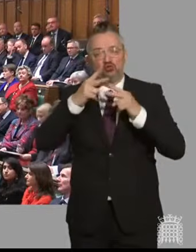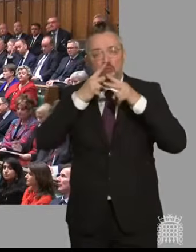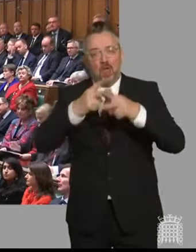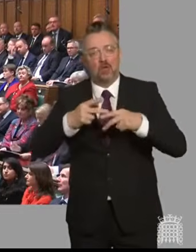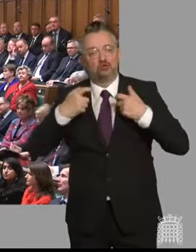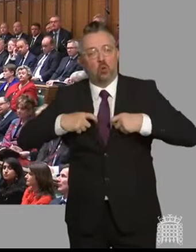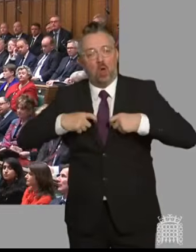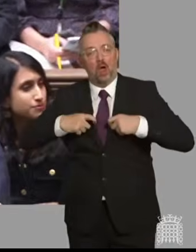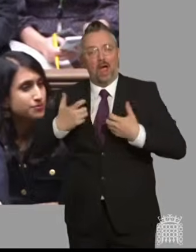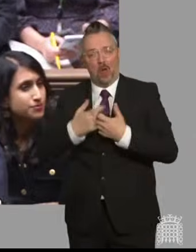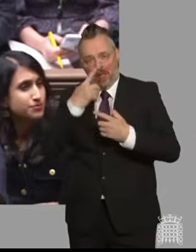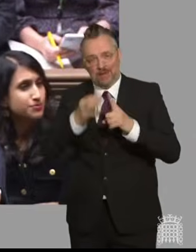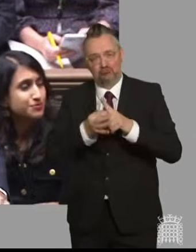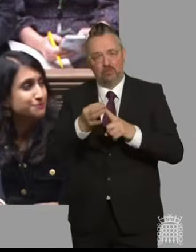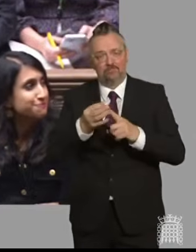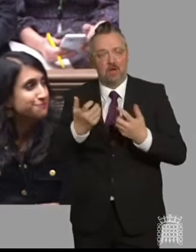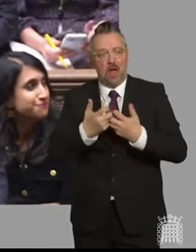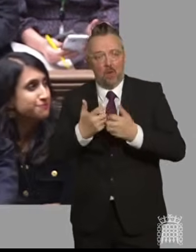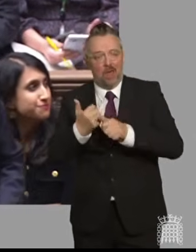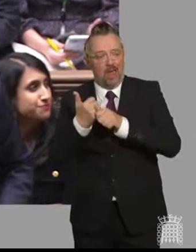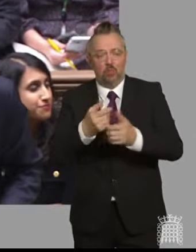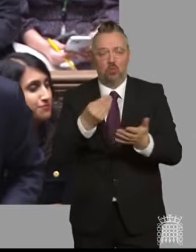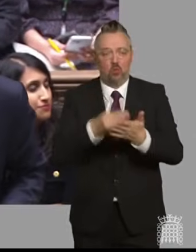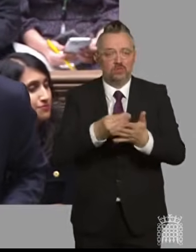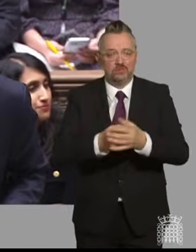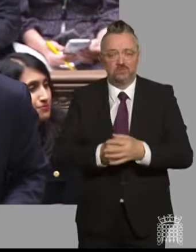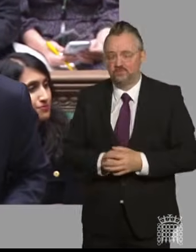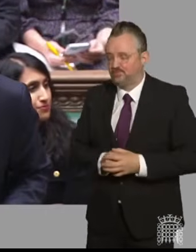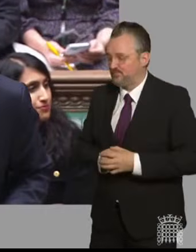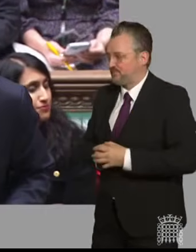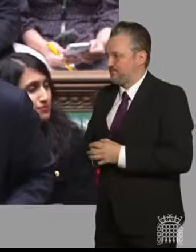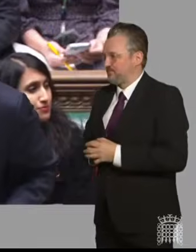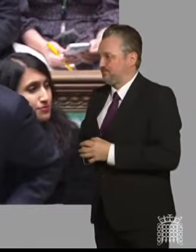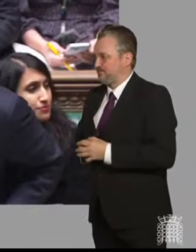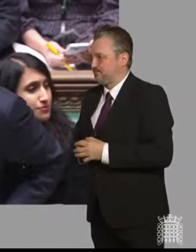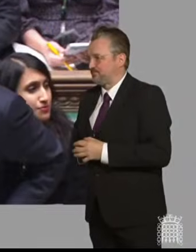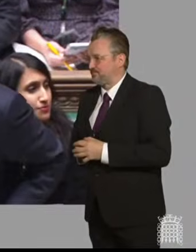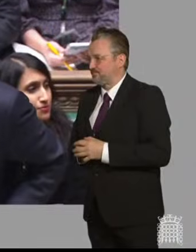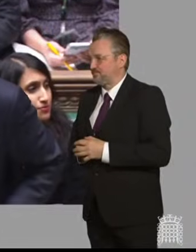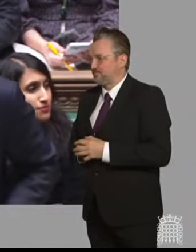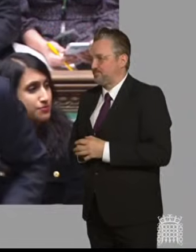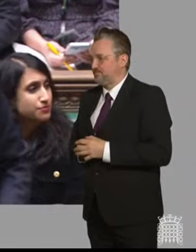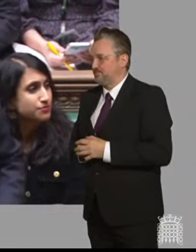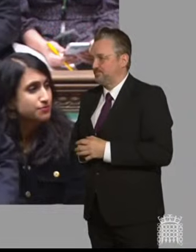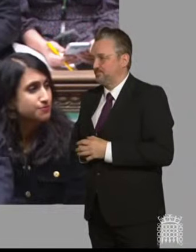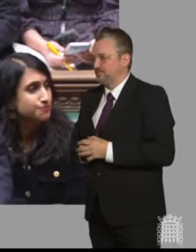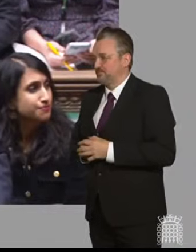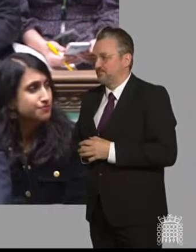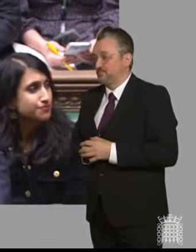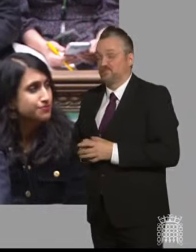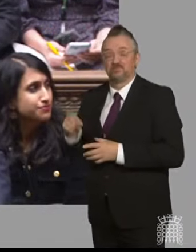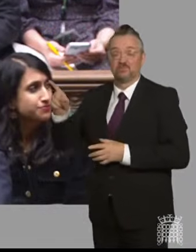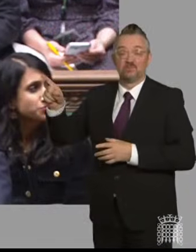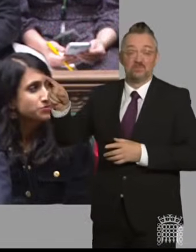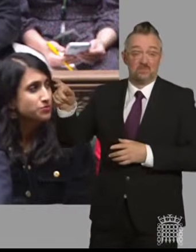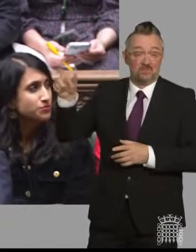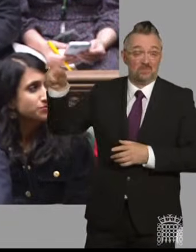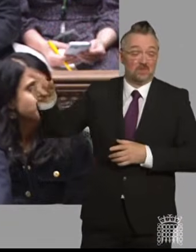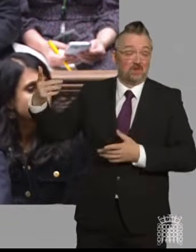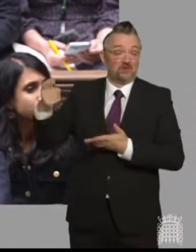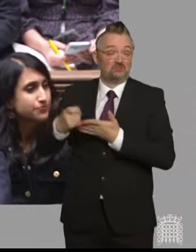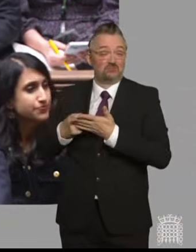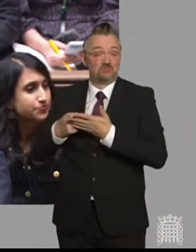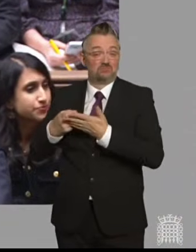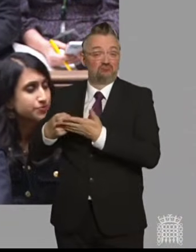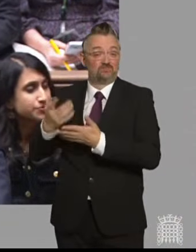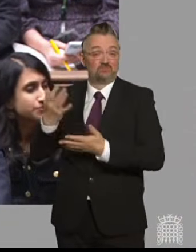friend for the work he does representing his constituents? He's right about the pressures that are faced particularly in rural areas, which is